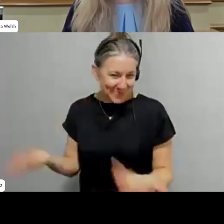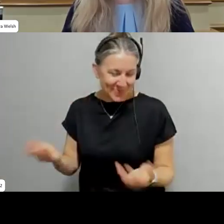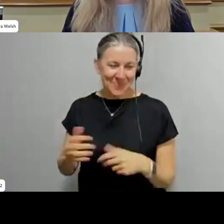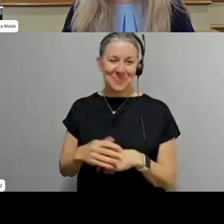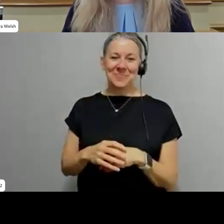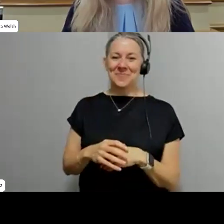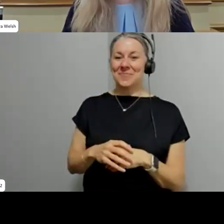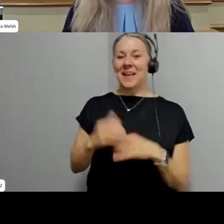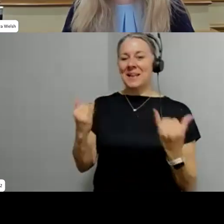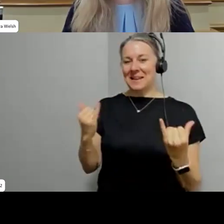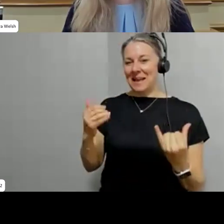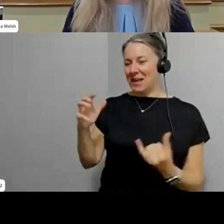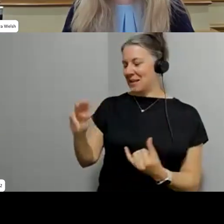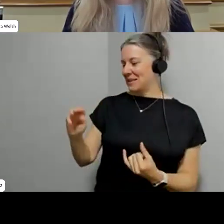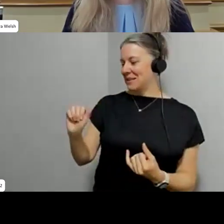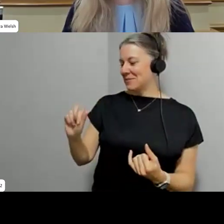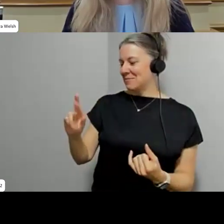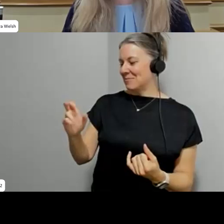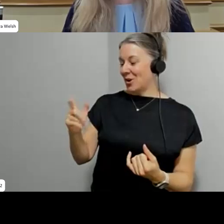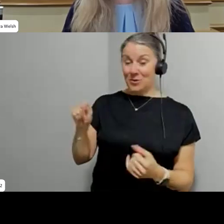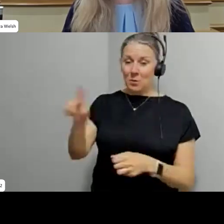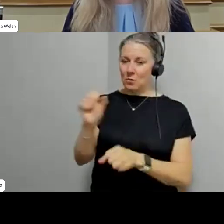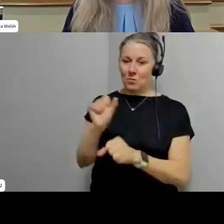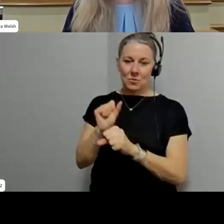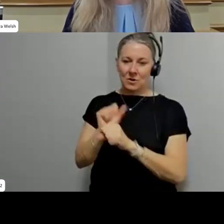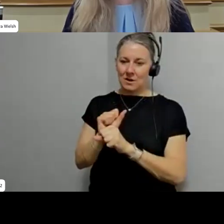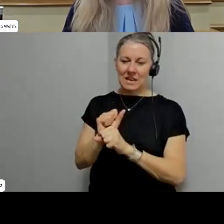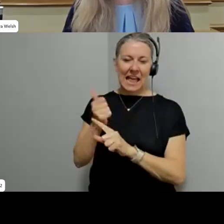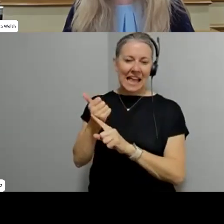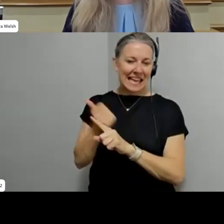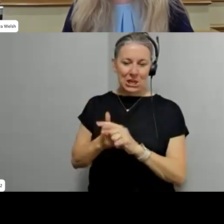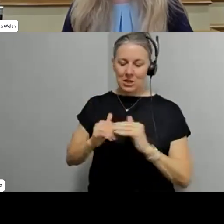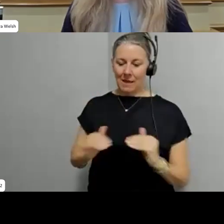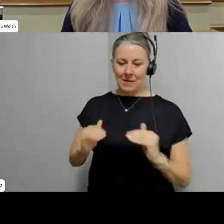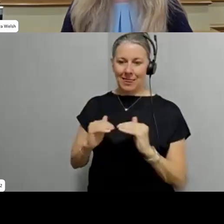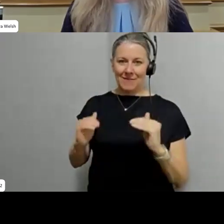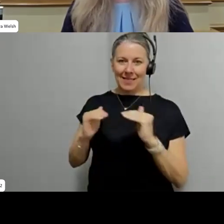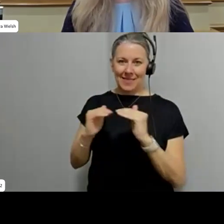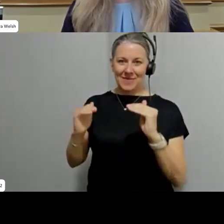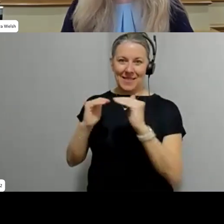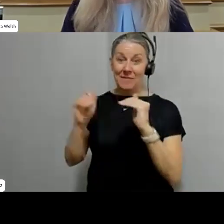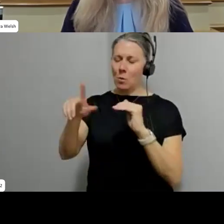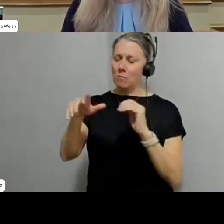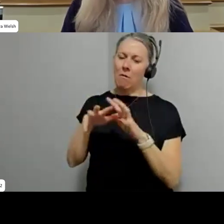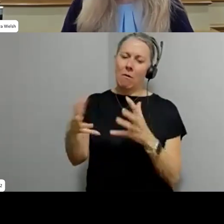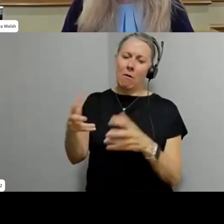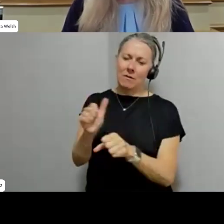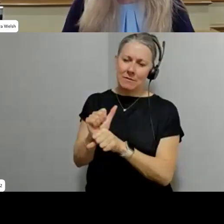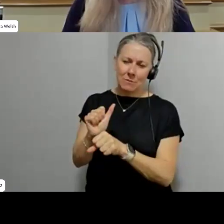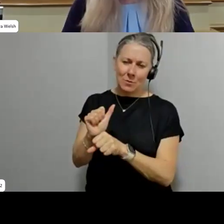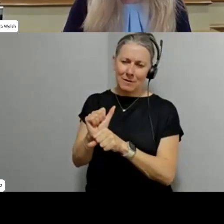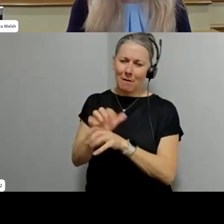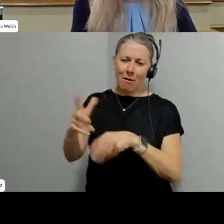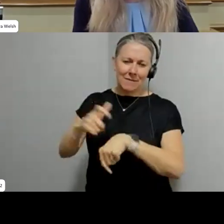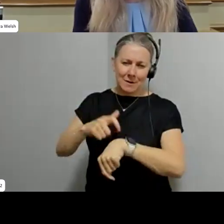at every off level, every single level, and you're spending a lot of time, and we're not letting you stop spending a lot of time raising up the